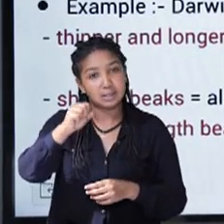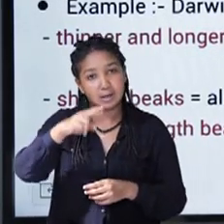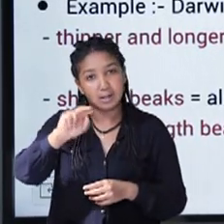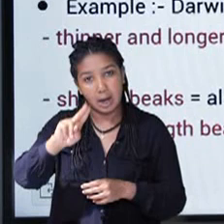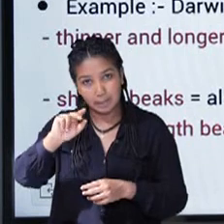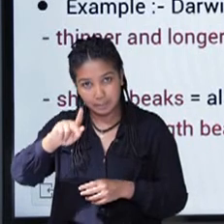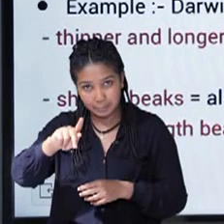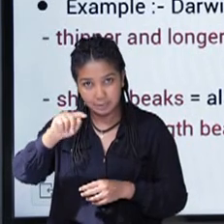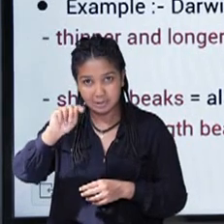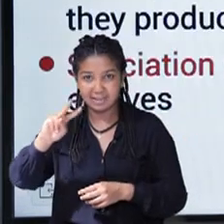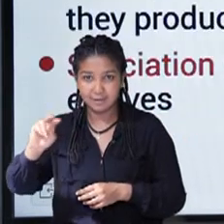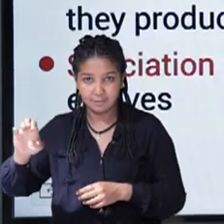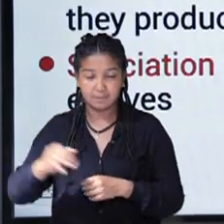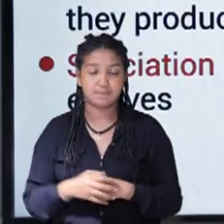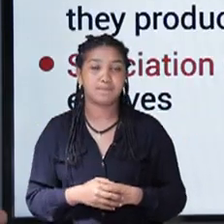selection.